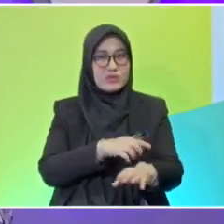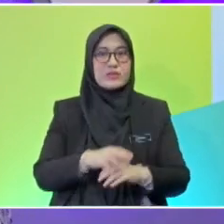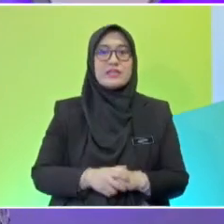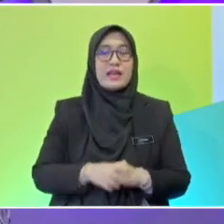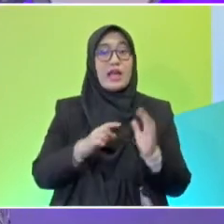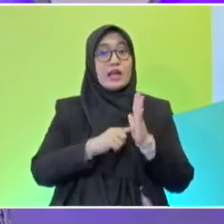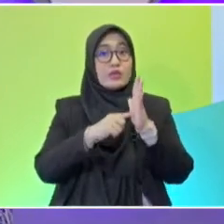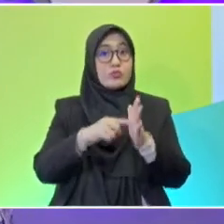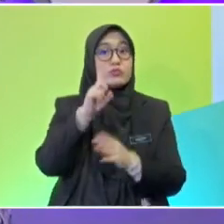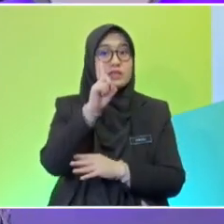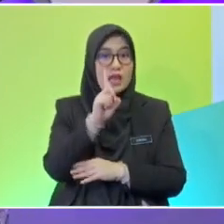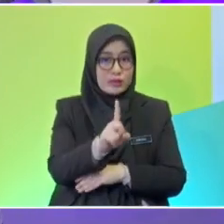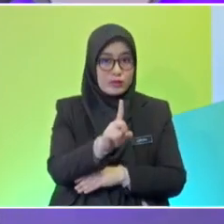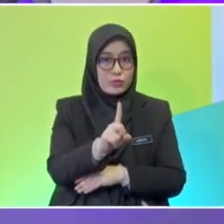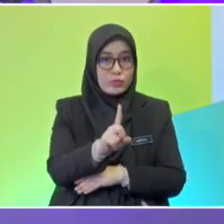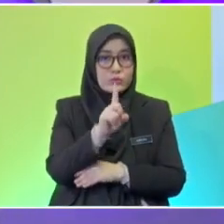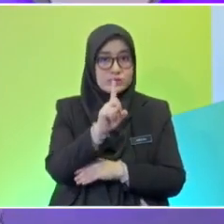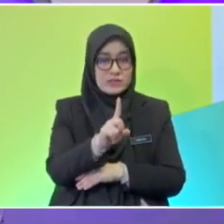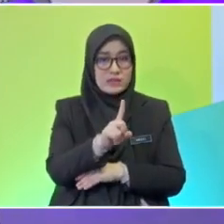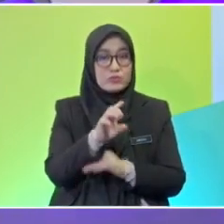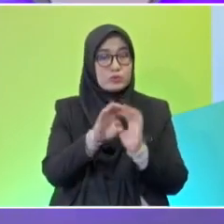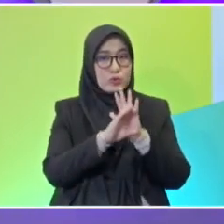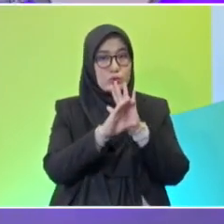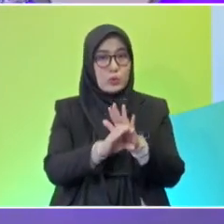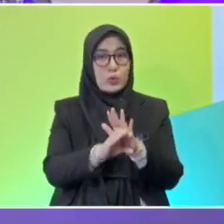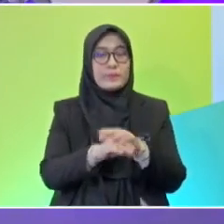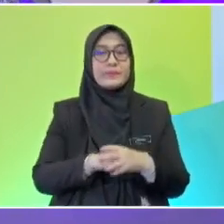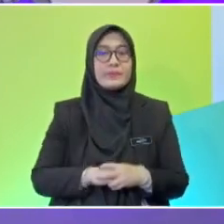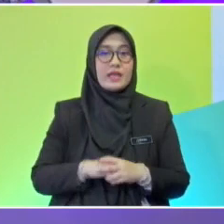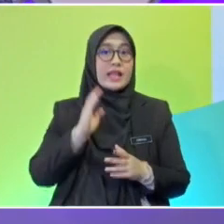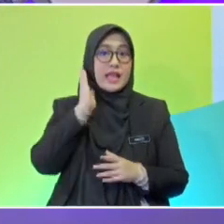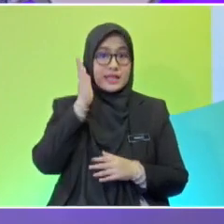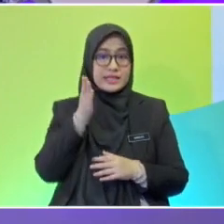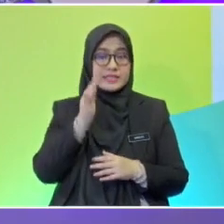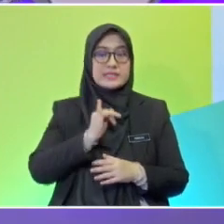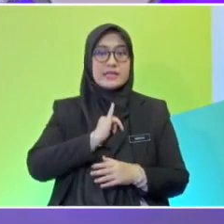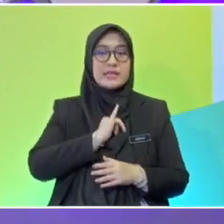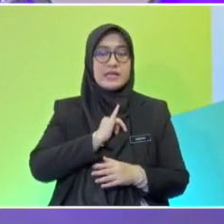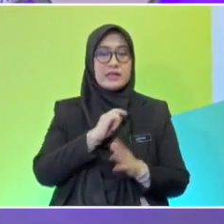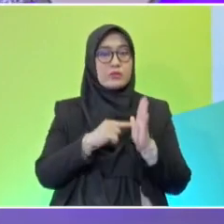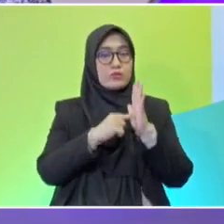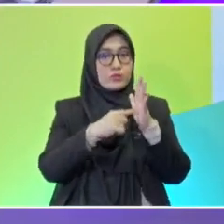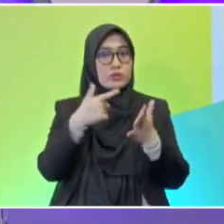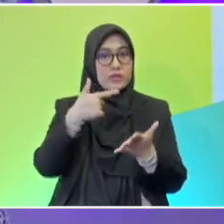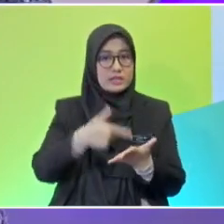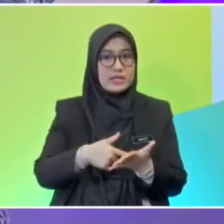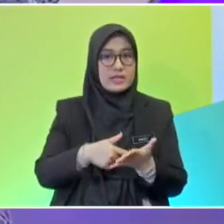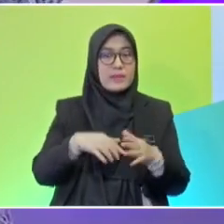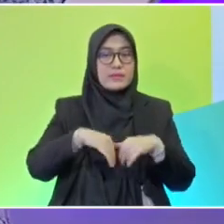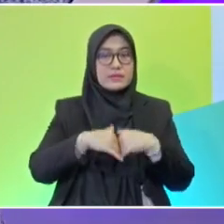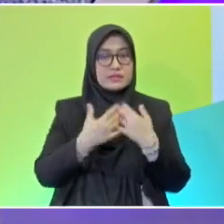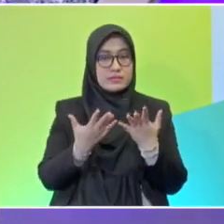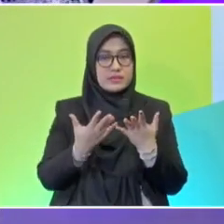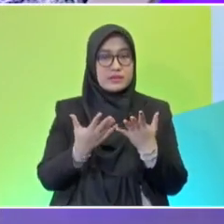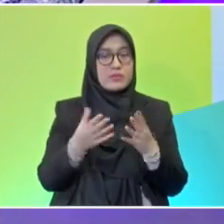I gather oral response. Now, I'm going to show you later how do I award the performance level. I've gathered a